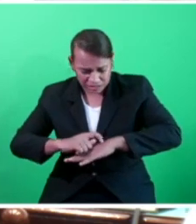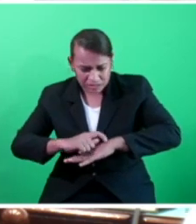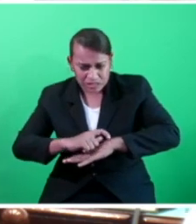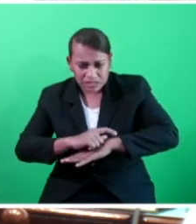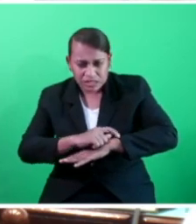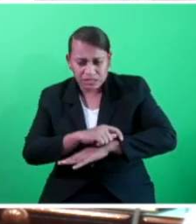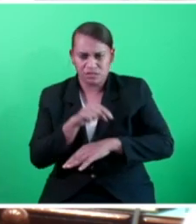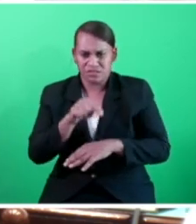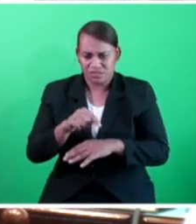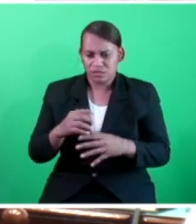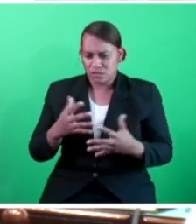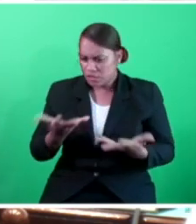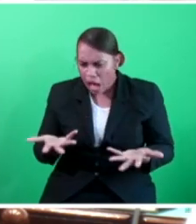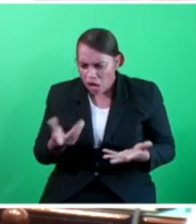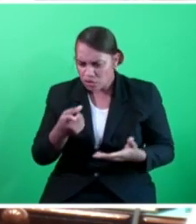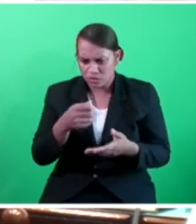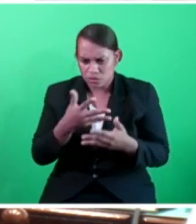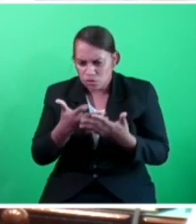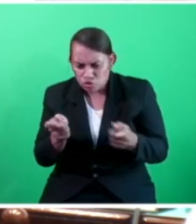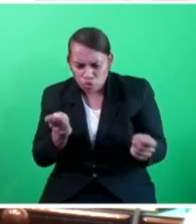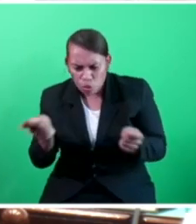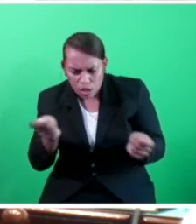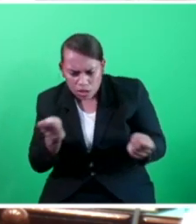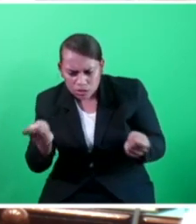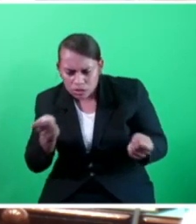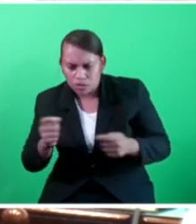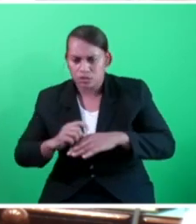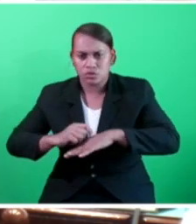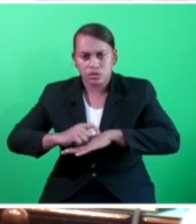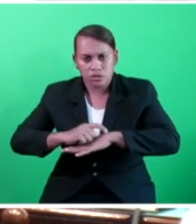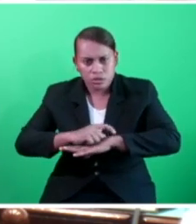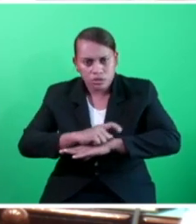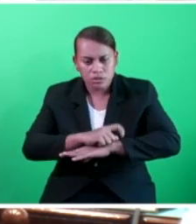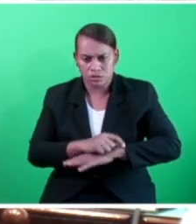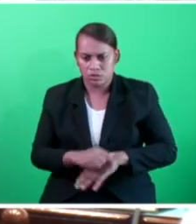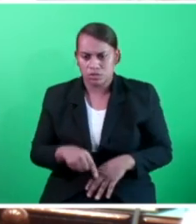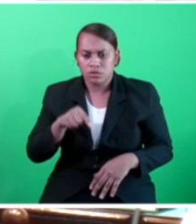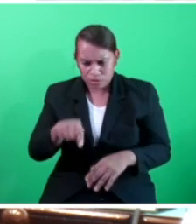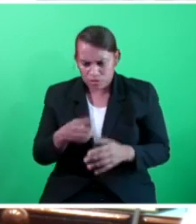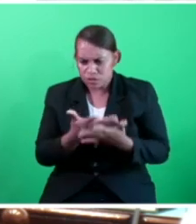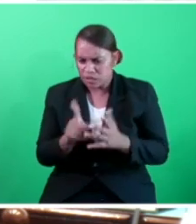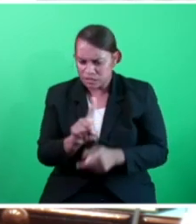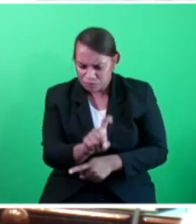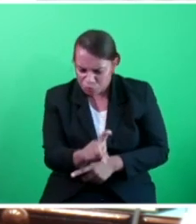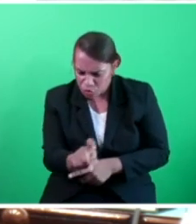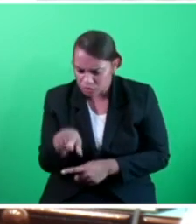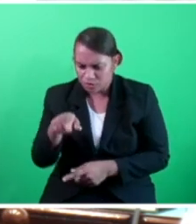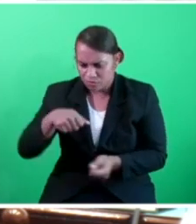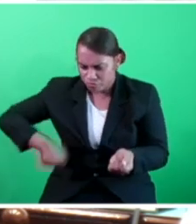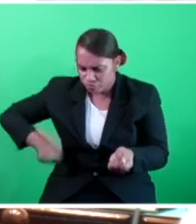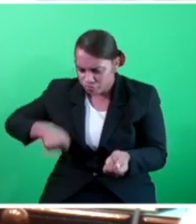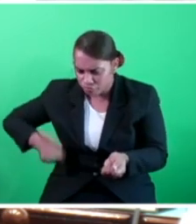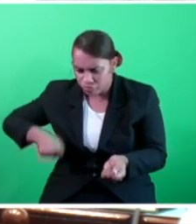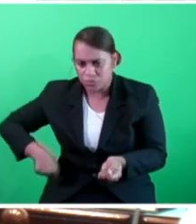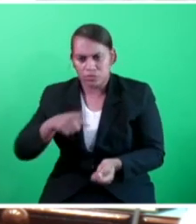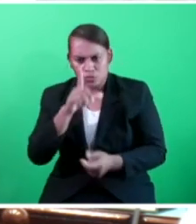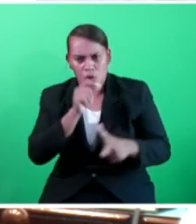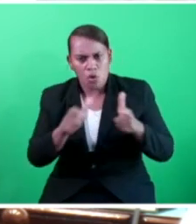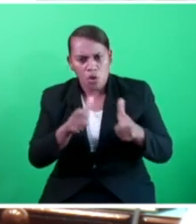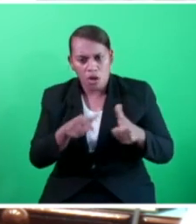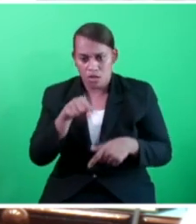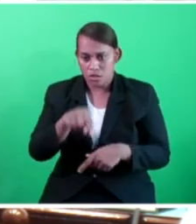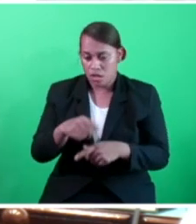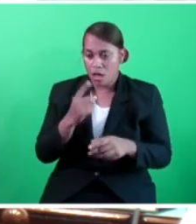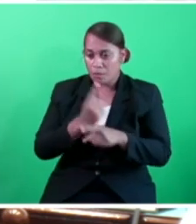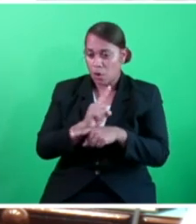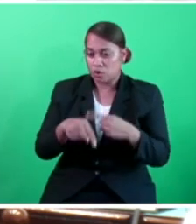an insect species that the insecticide is supposed to control. And when you talk about a weedicide, then the purpose is to